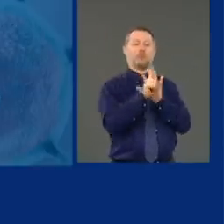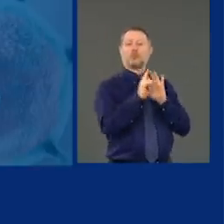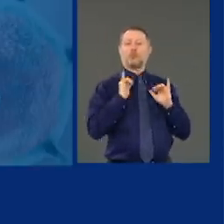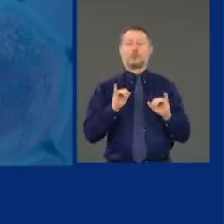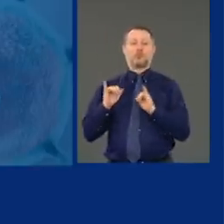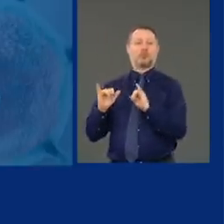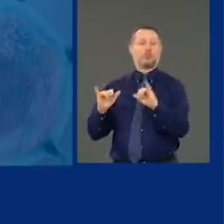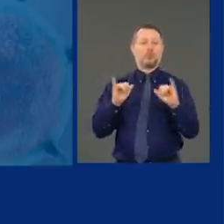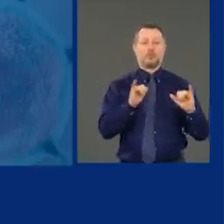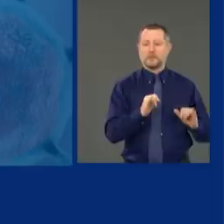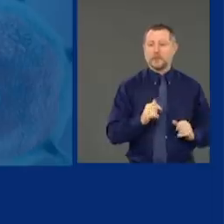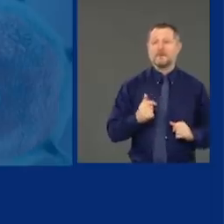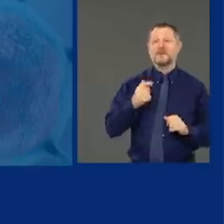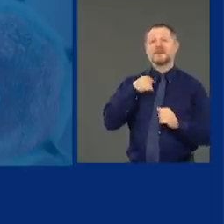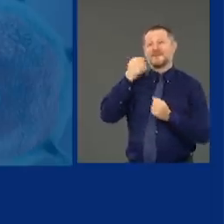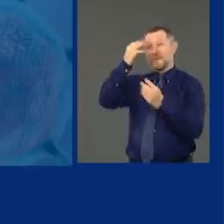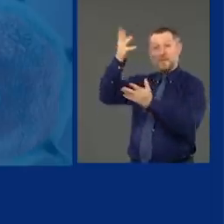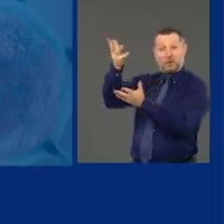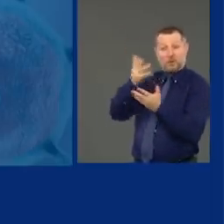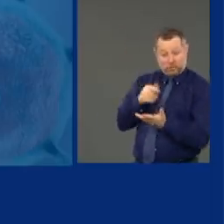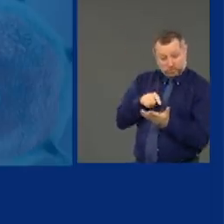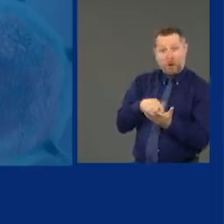received it turned out that it's different.